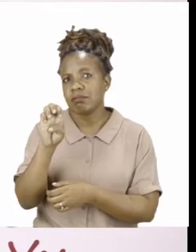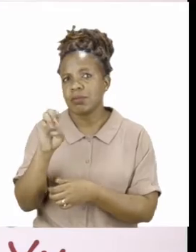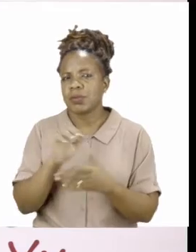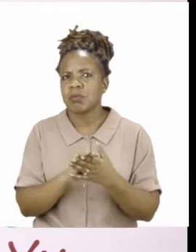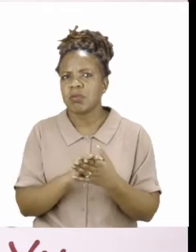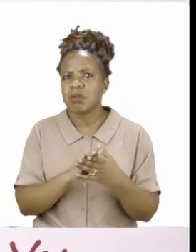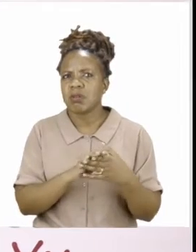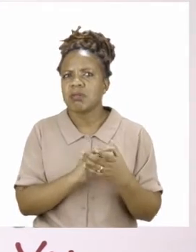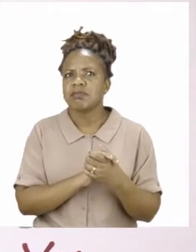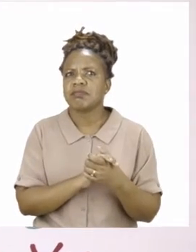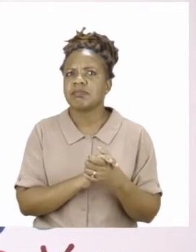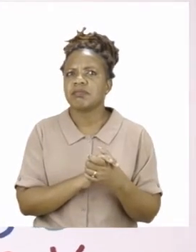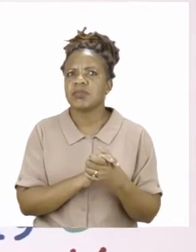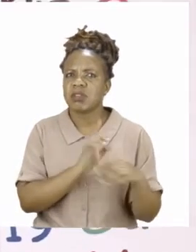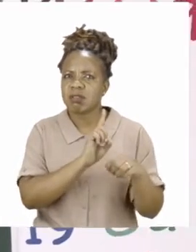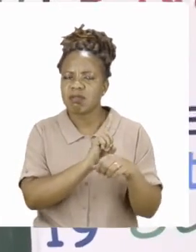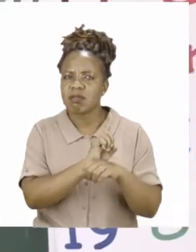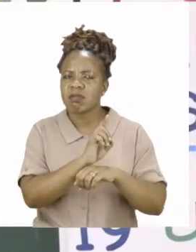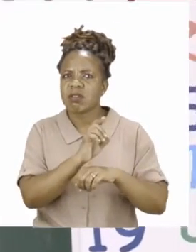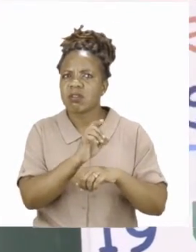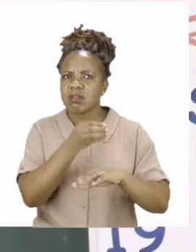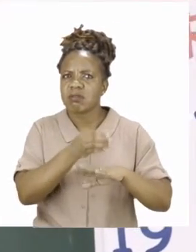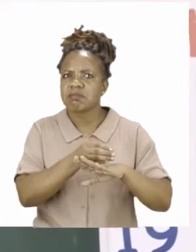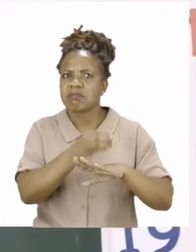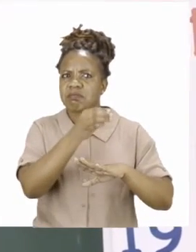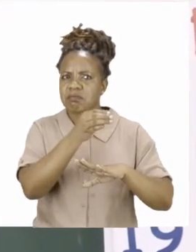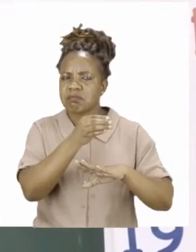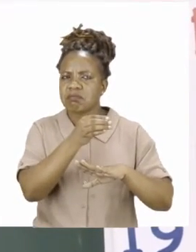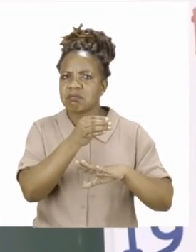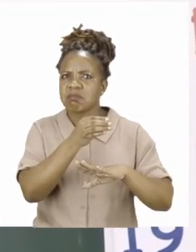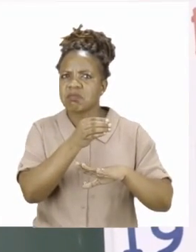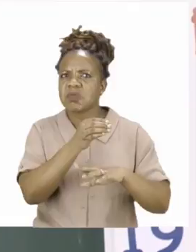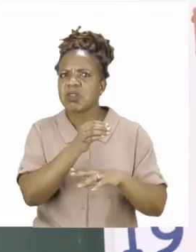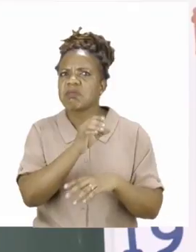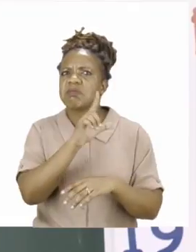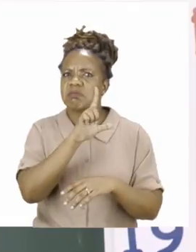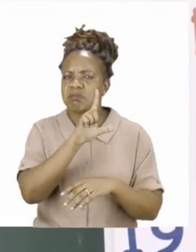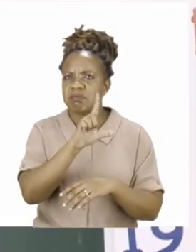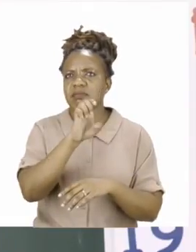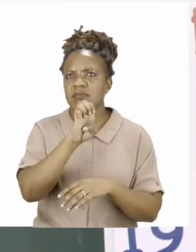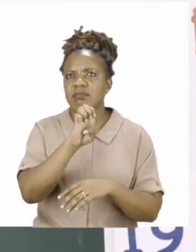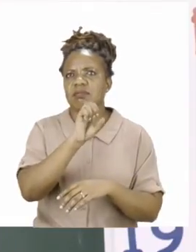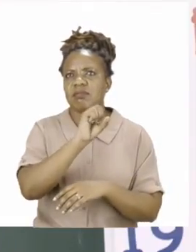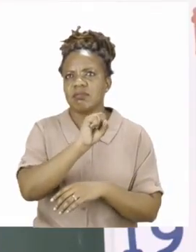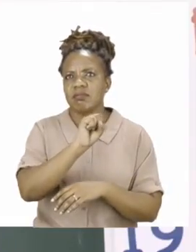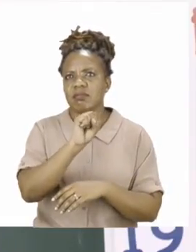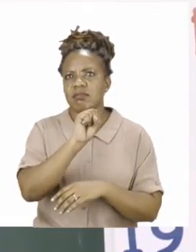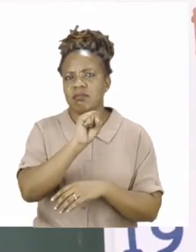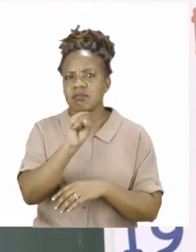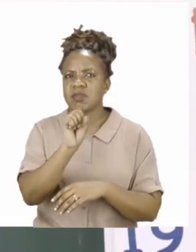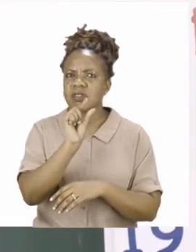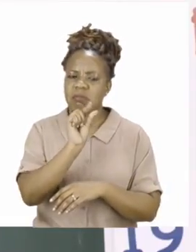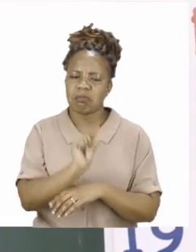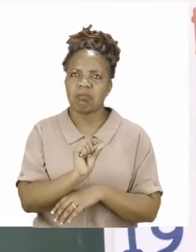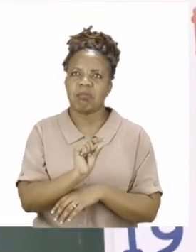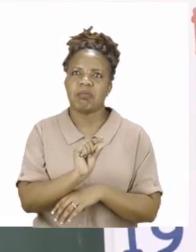the word we are going to use for this glass is less. So, when you see that